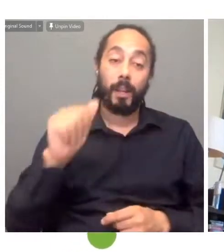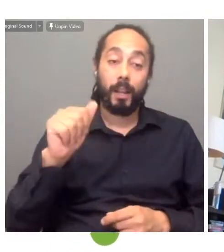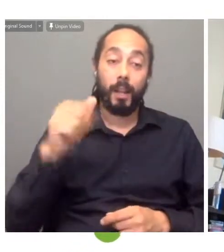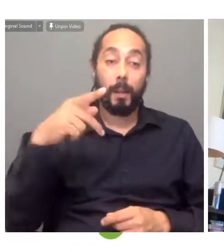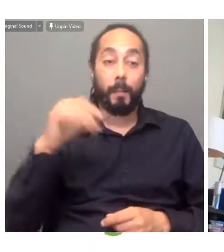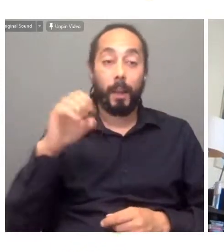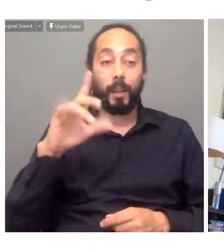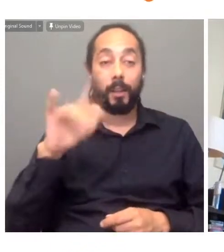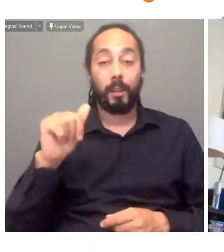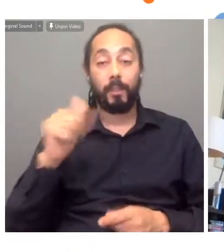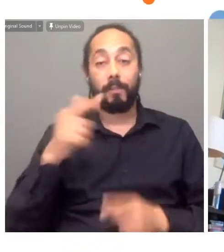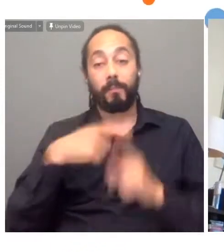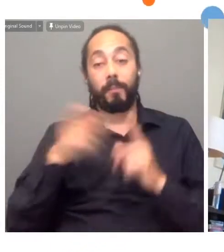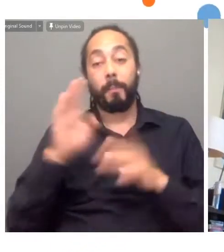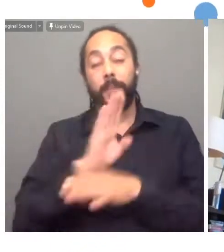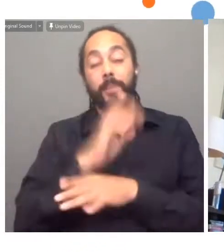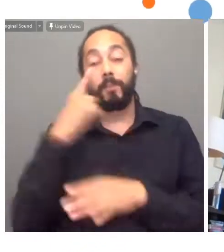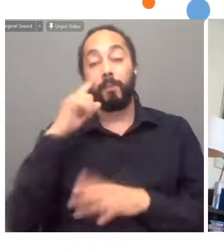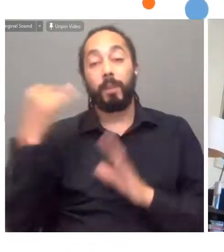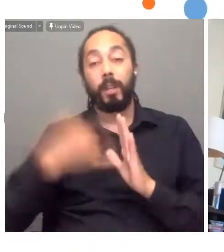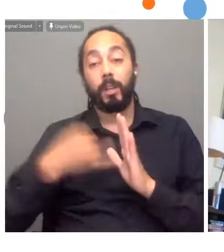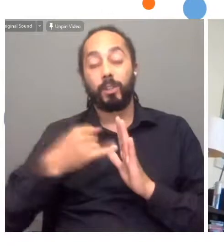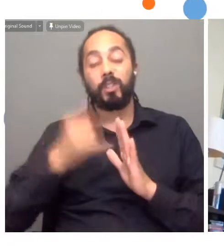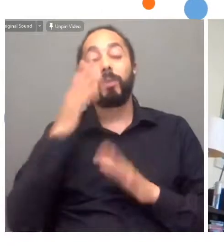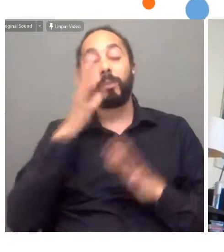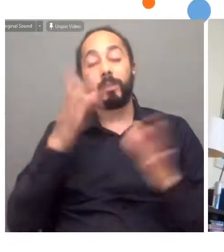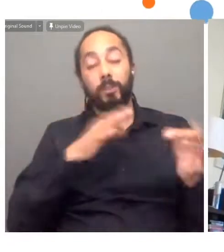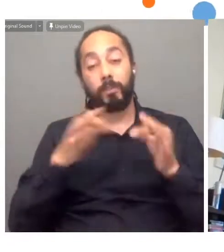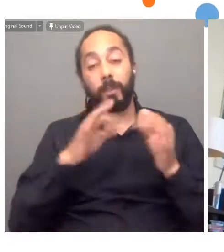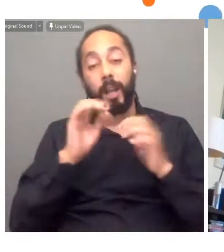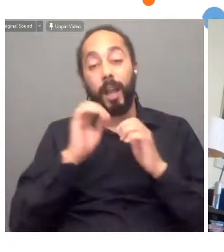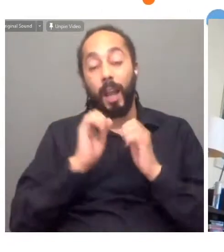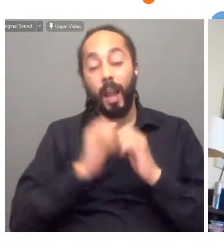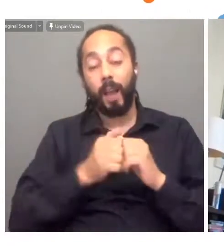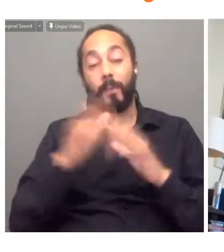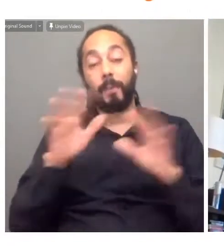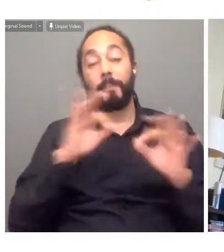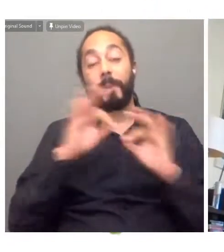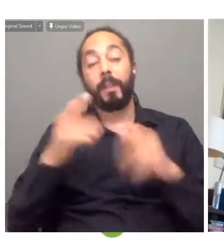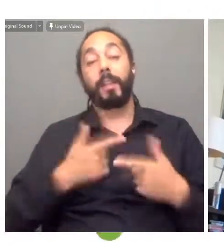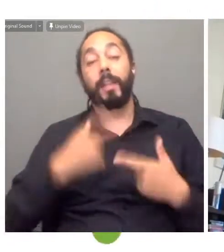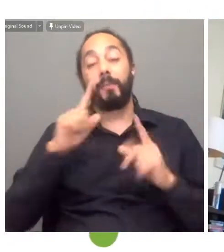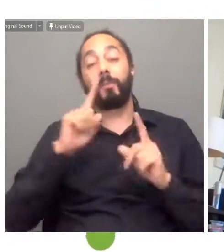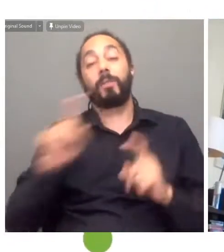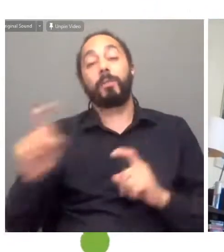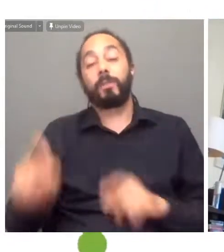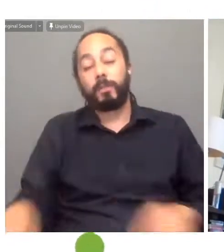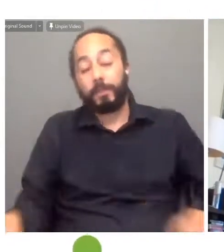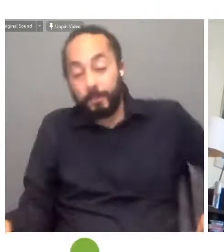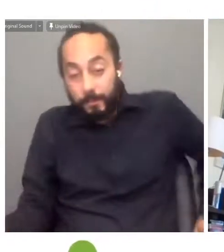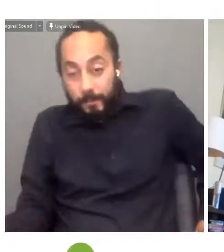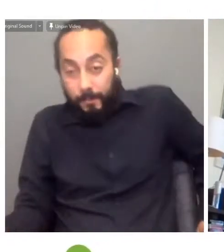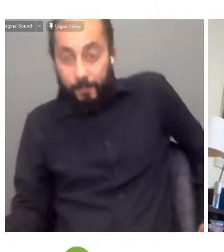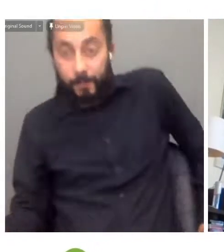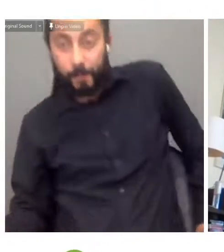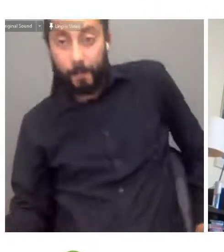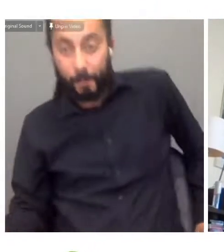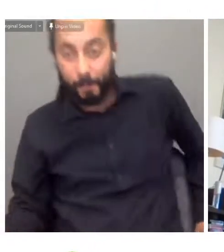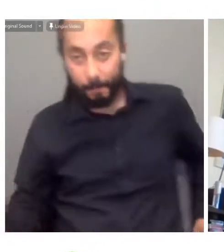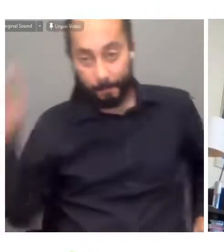for the Arts, who is going to take us through how we're going to determine the live questions and start asking of you, Minister.